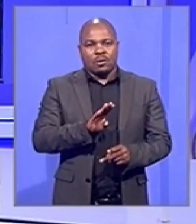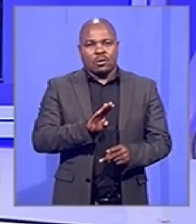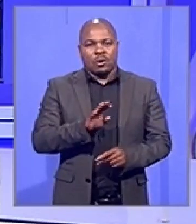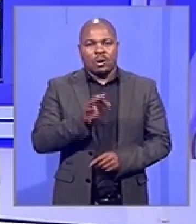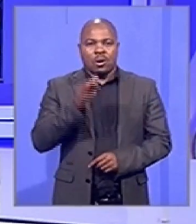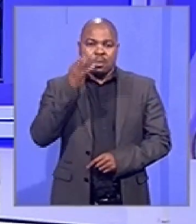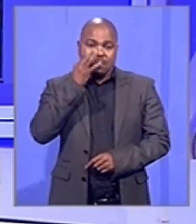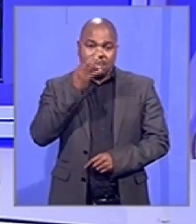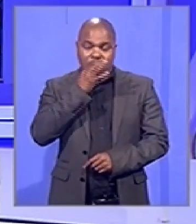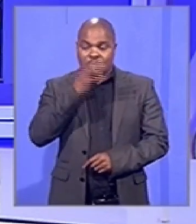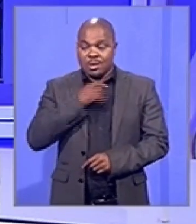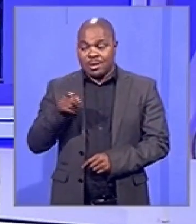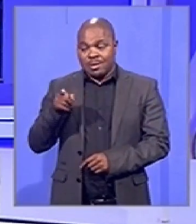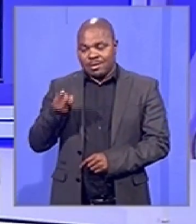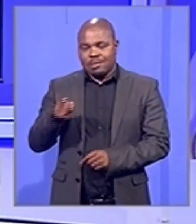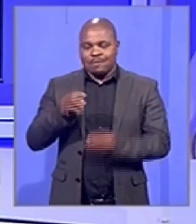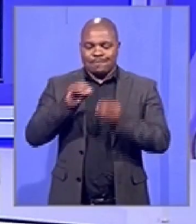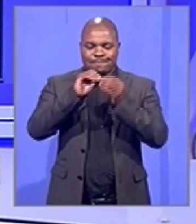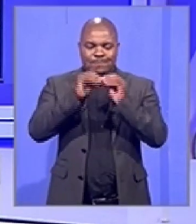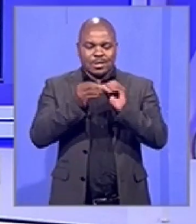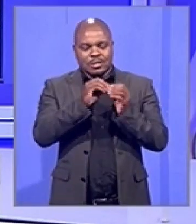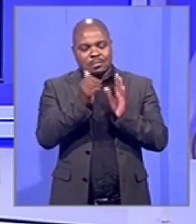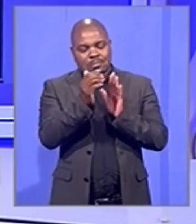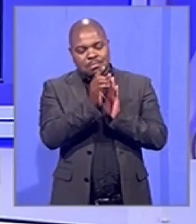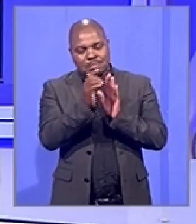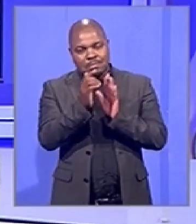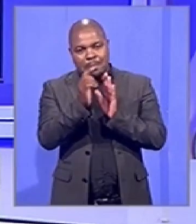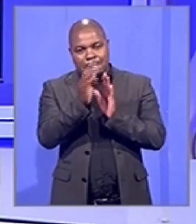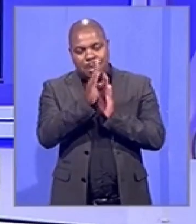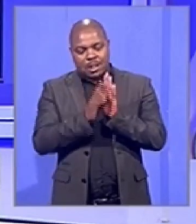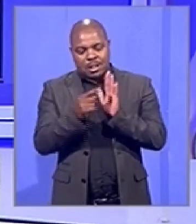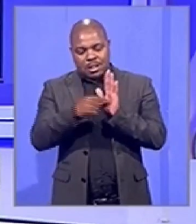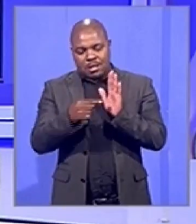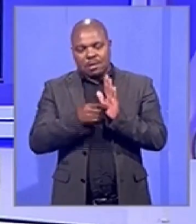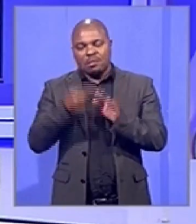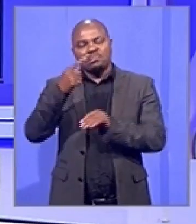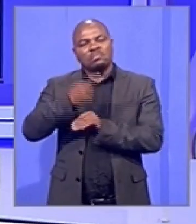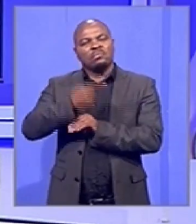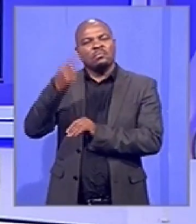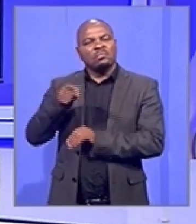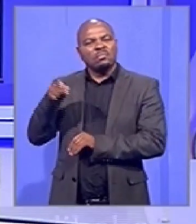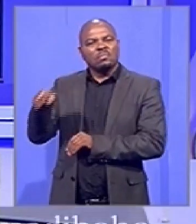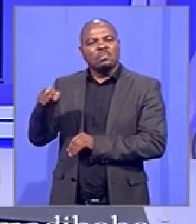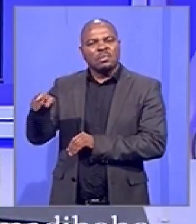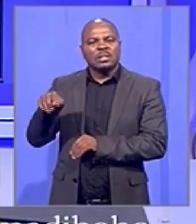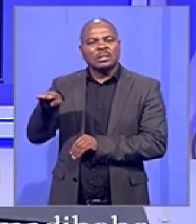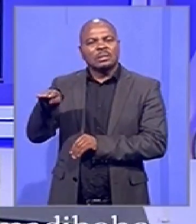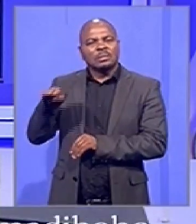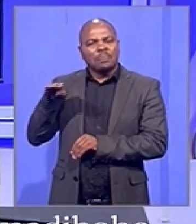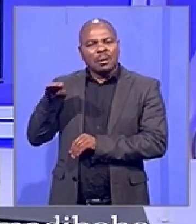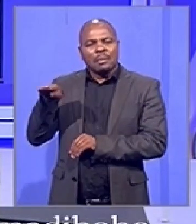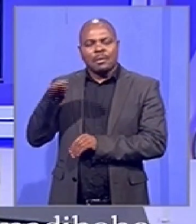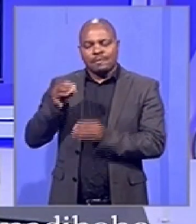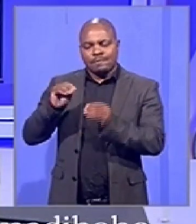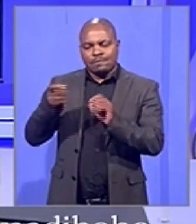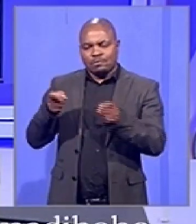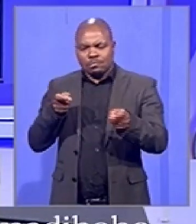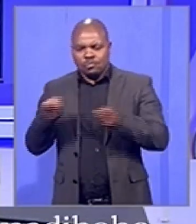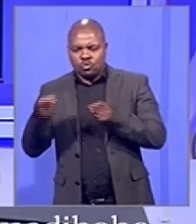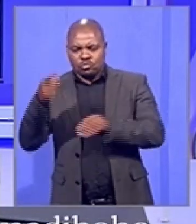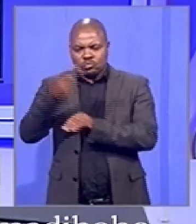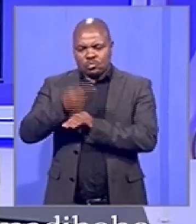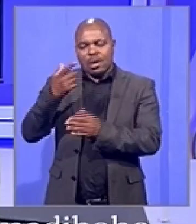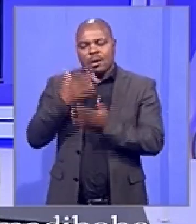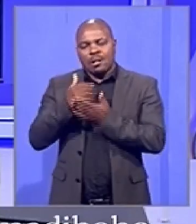ore ho etswa ha setshwantsho sa molao ke bolaodi ba madiboho le kena ya Zimbabwe ho ka thusa mathateng a madiboho kwano